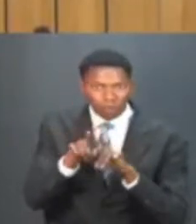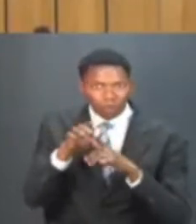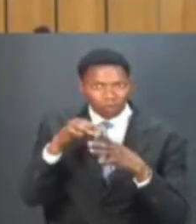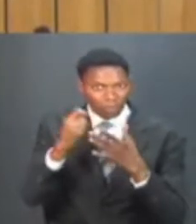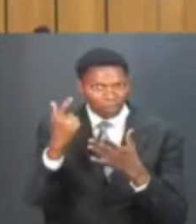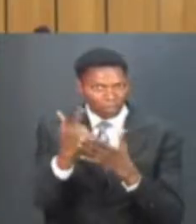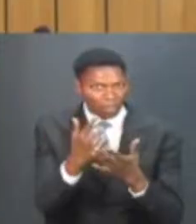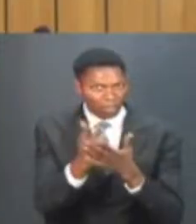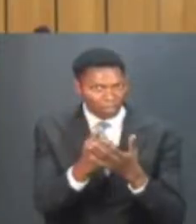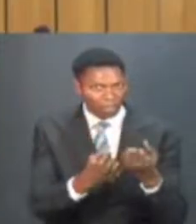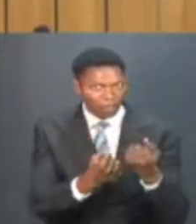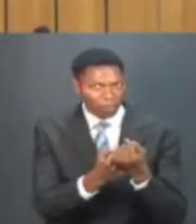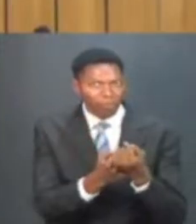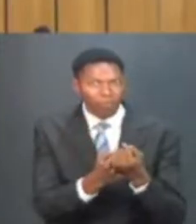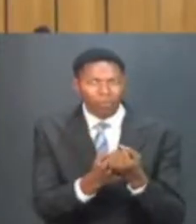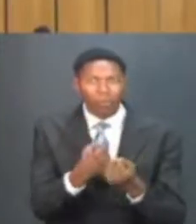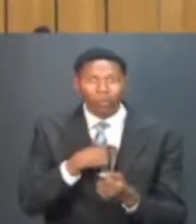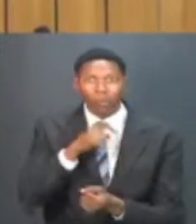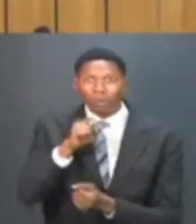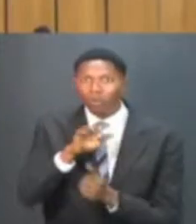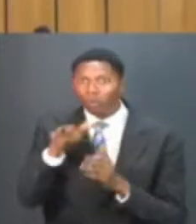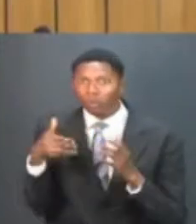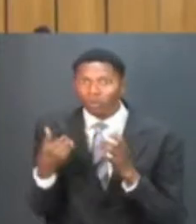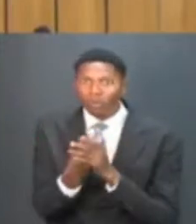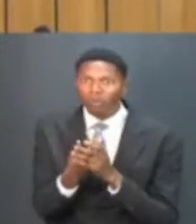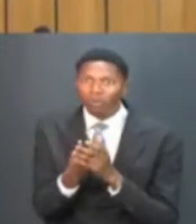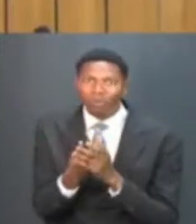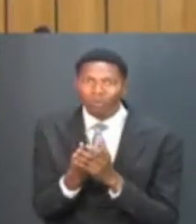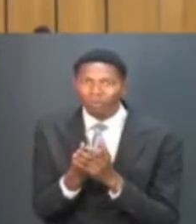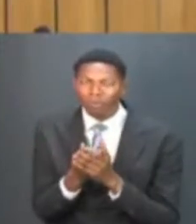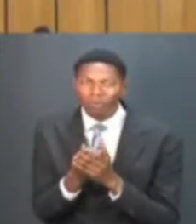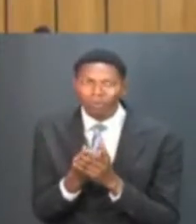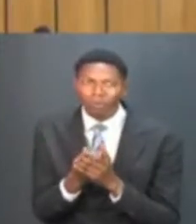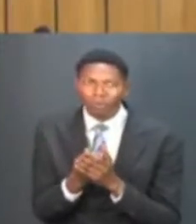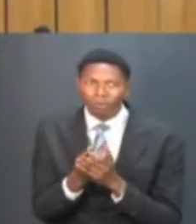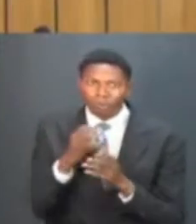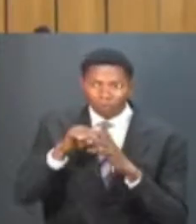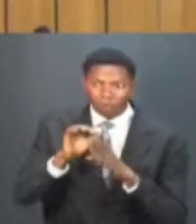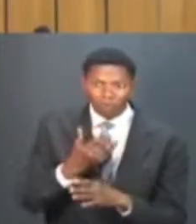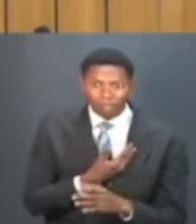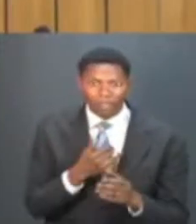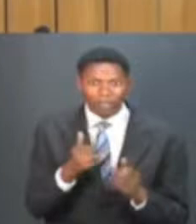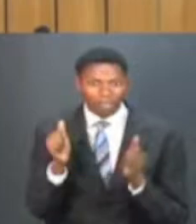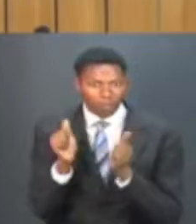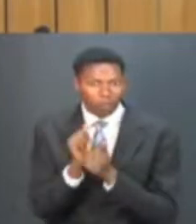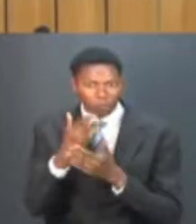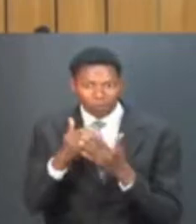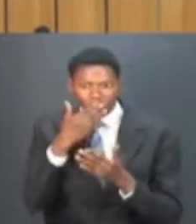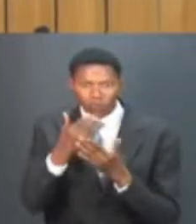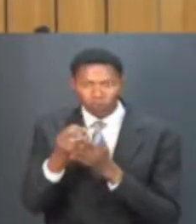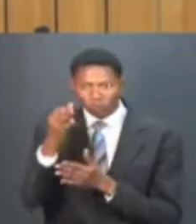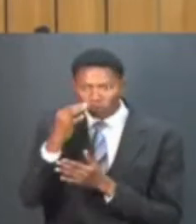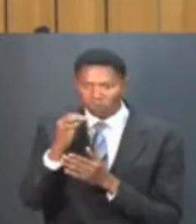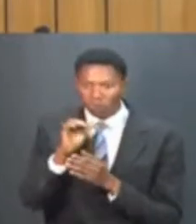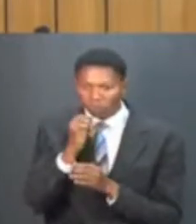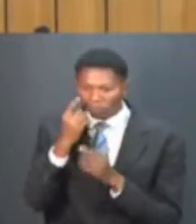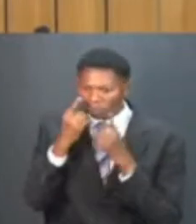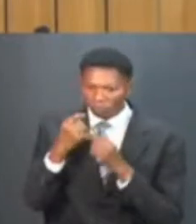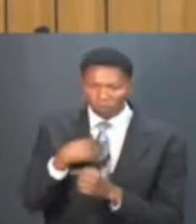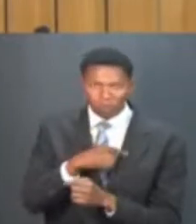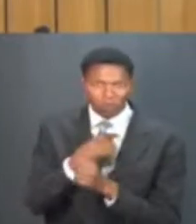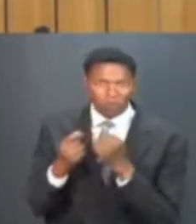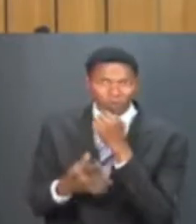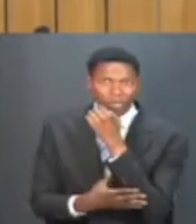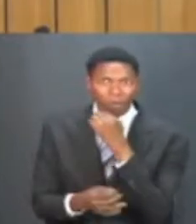conclusion, let us commit ourselves to a Ghana where no citizen dies simply because they are poor, where